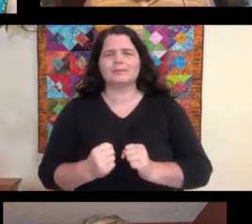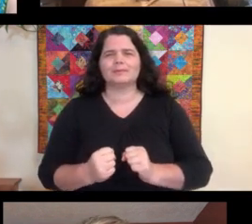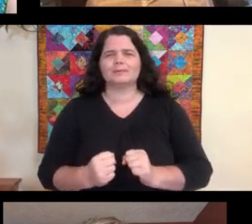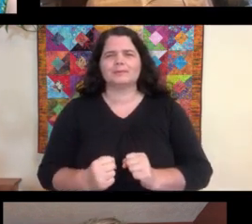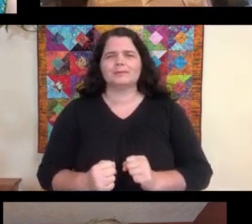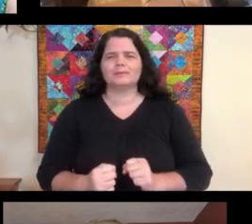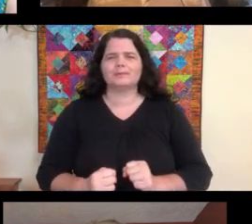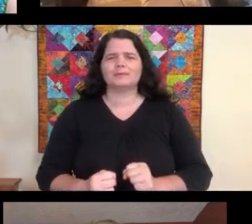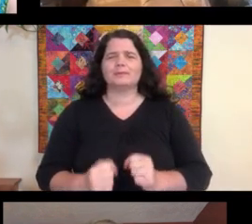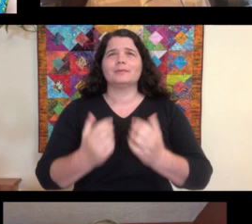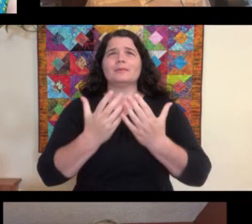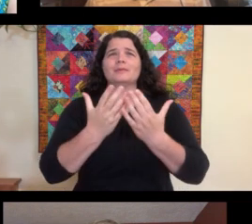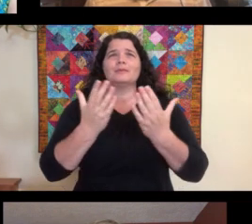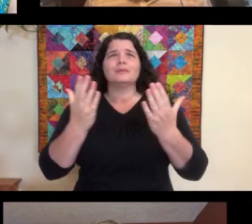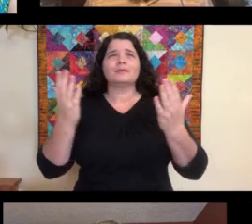liveth. What though the